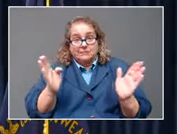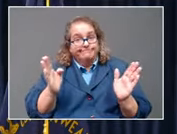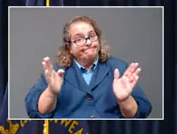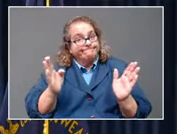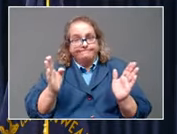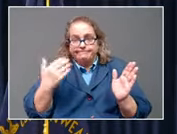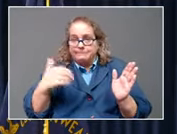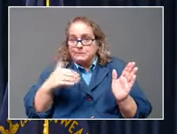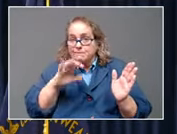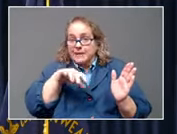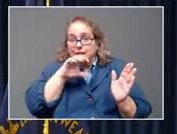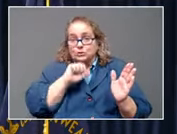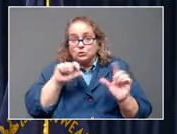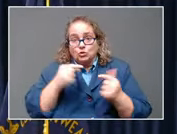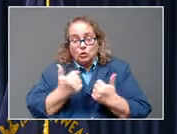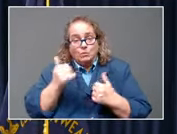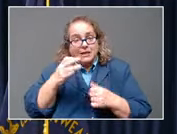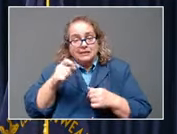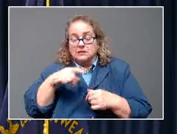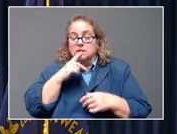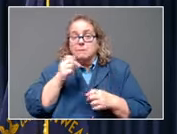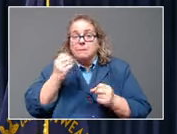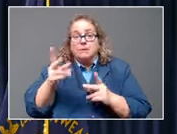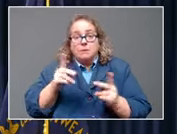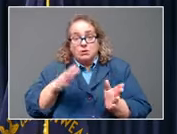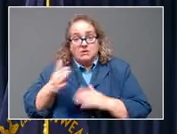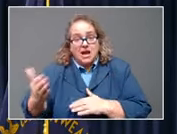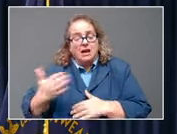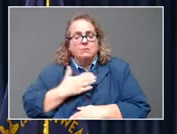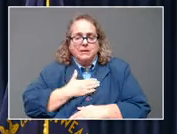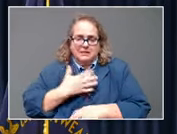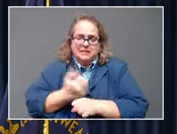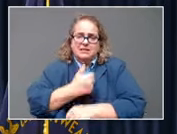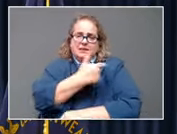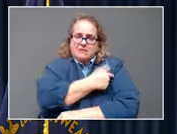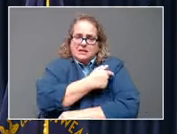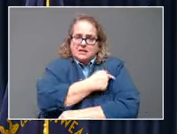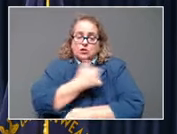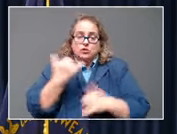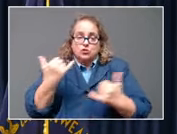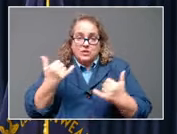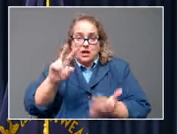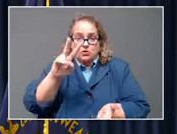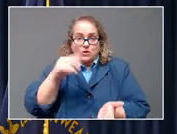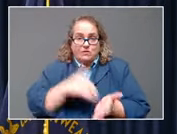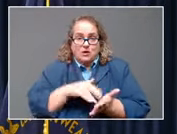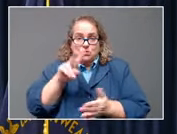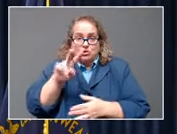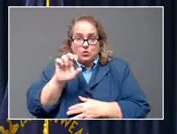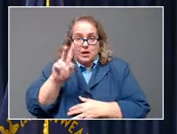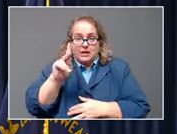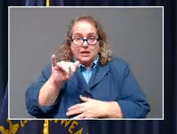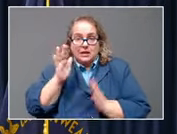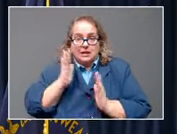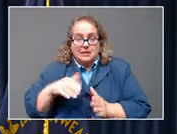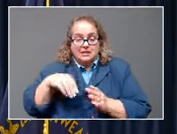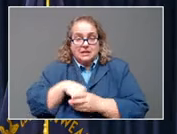now. Please get vaccinated. As of today, 2,200 Kentuckians in the hospital with